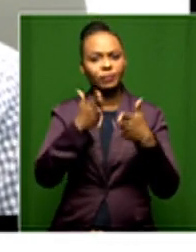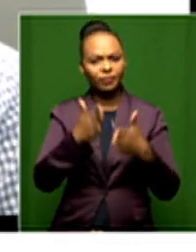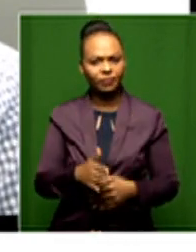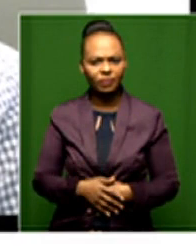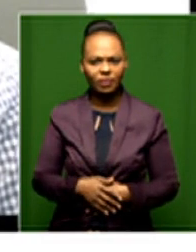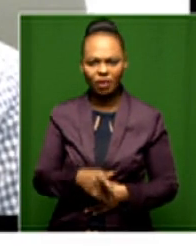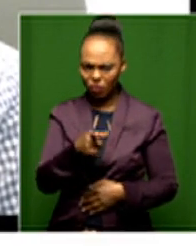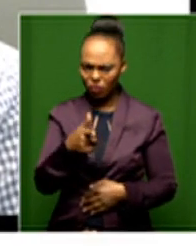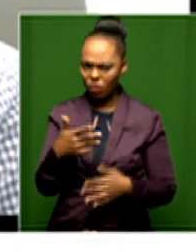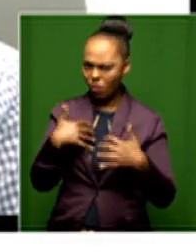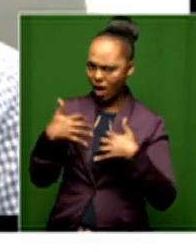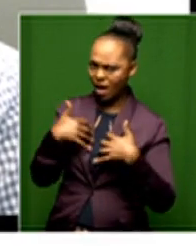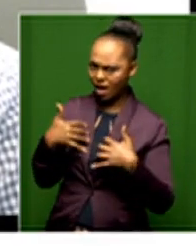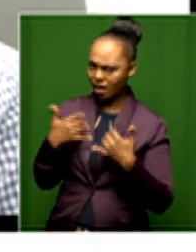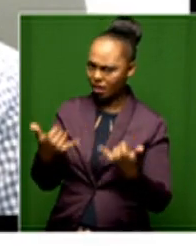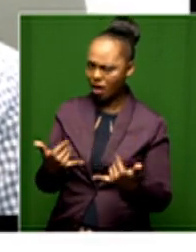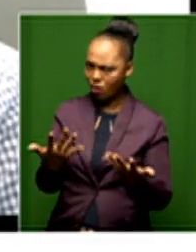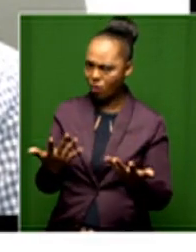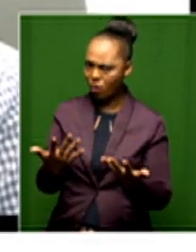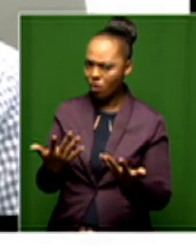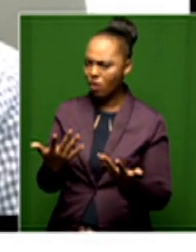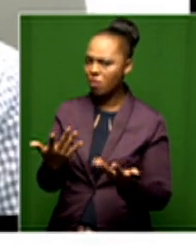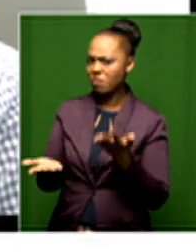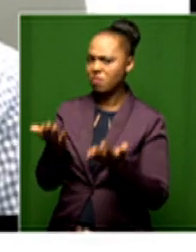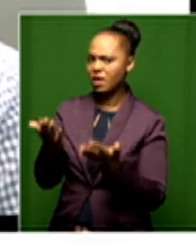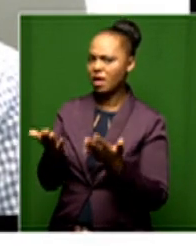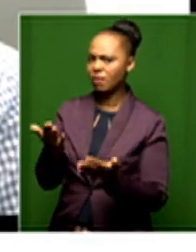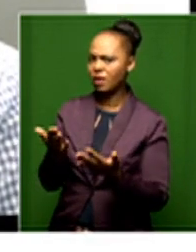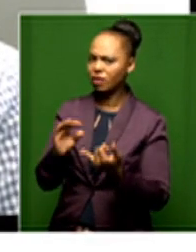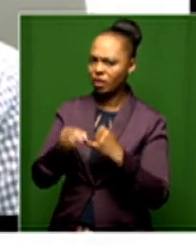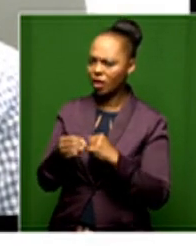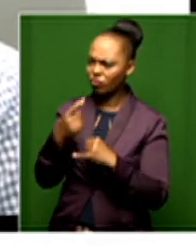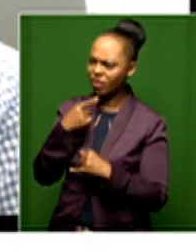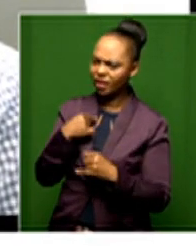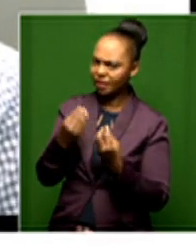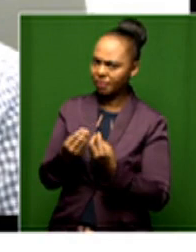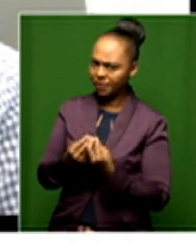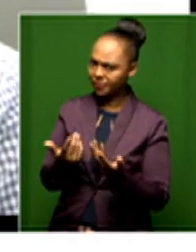this? Are you worried about anything at this point in time that you'd like to draw to our attention?